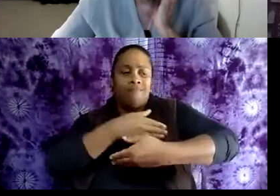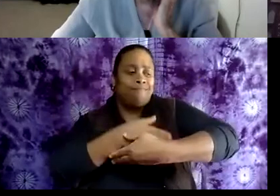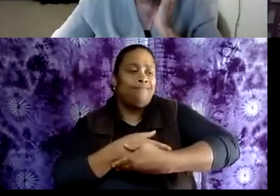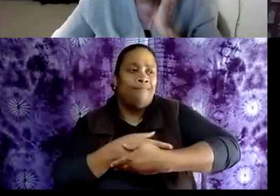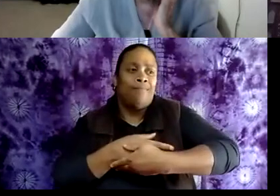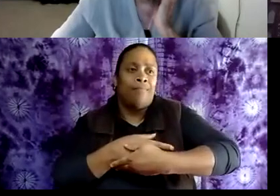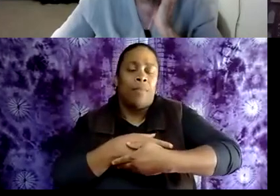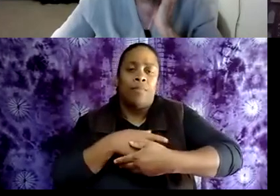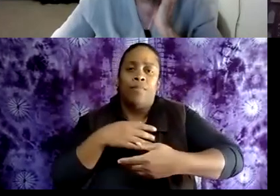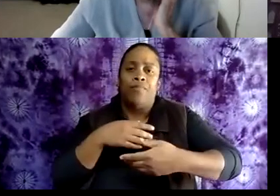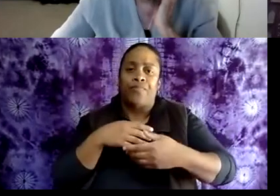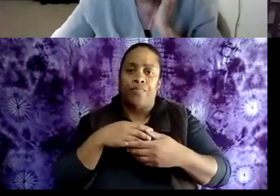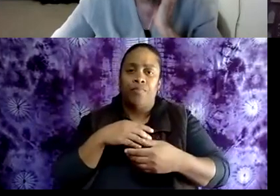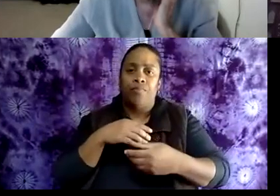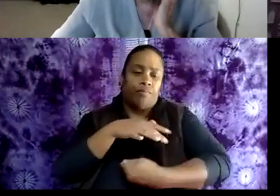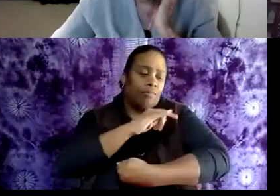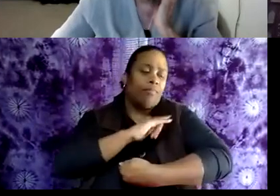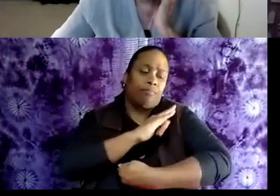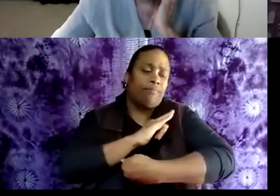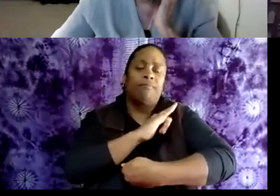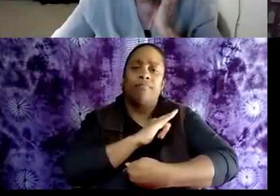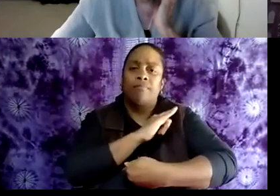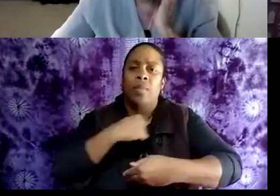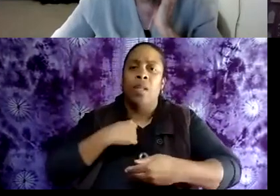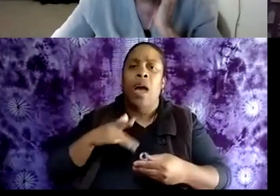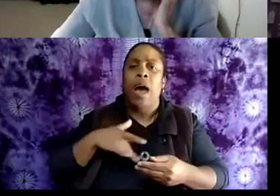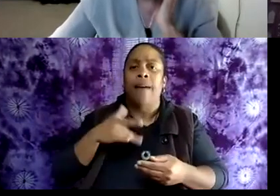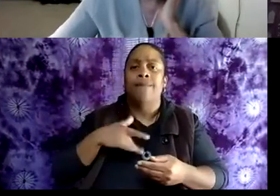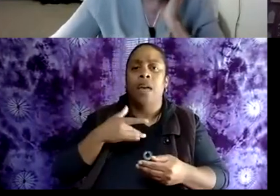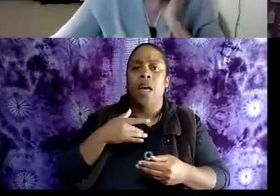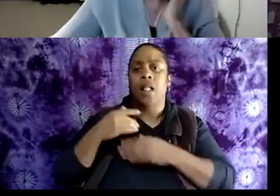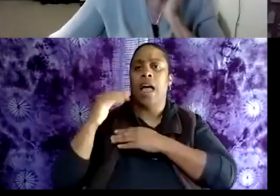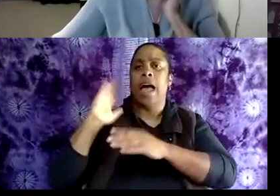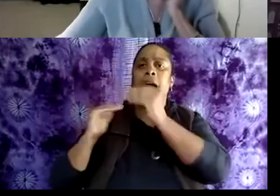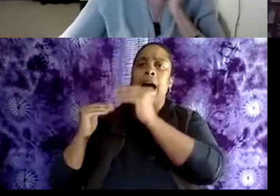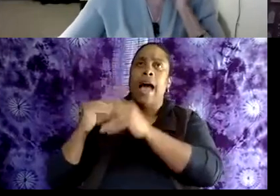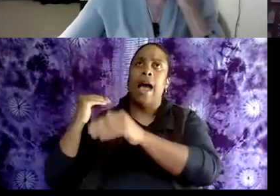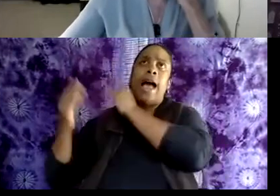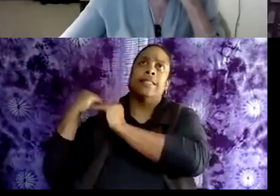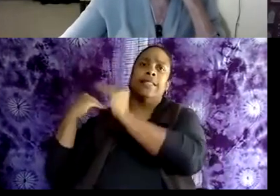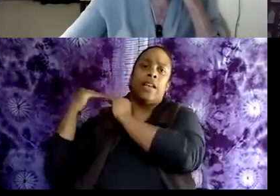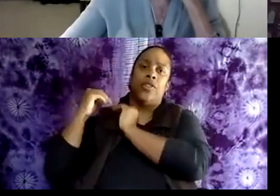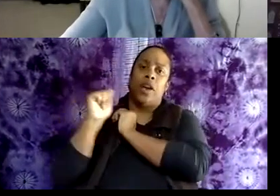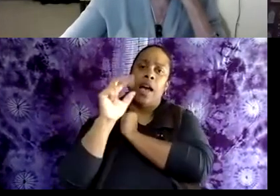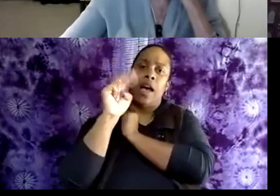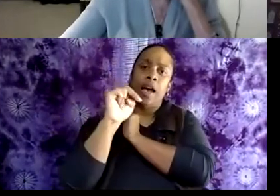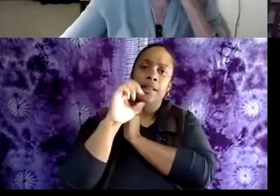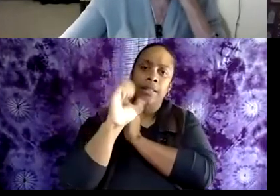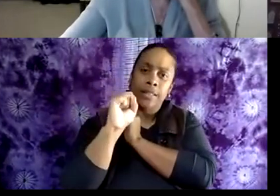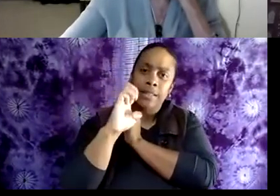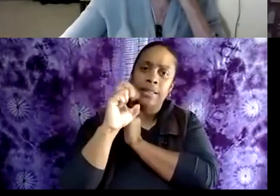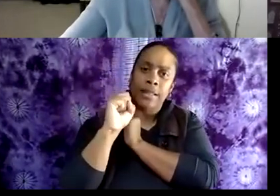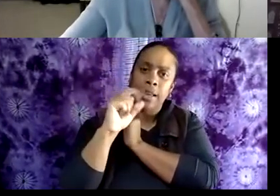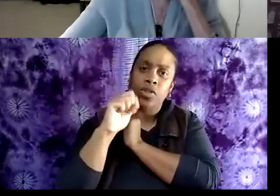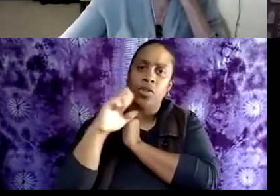beautiful energy. And it feels ancestral to me, which is a type of God, right? Guide, not God, excuse me, wrong